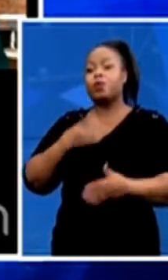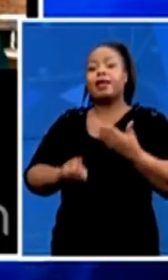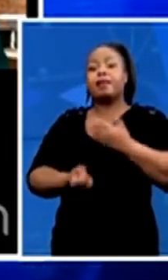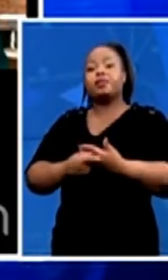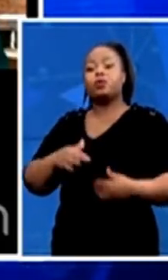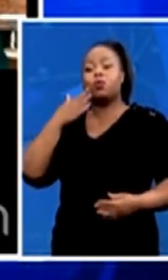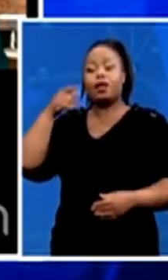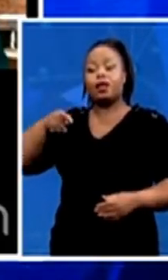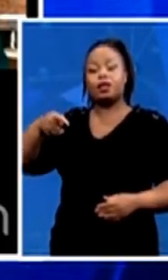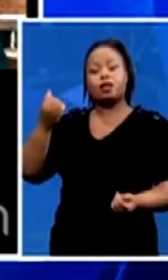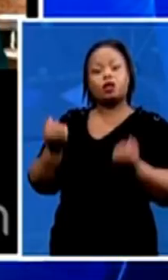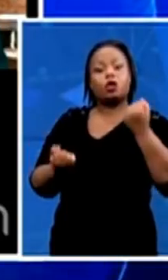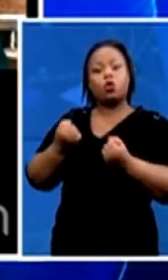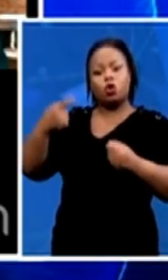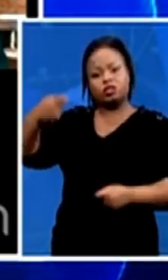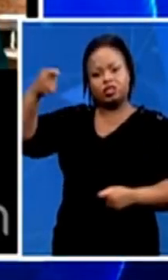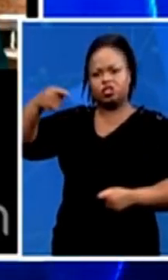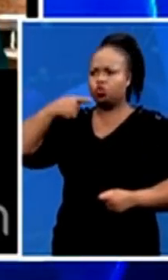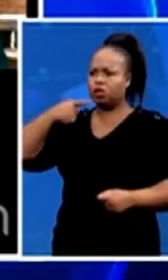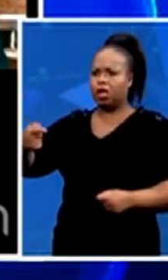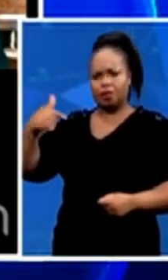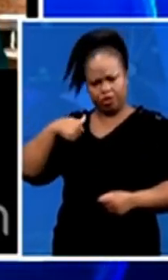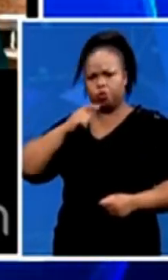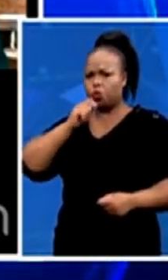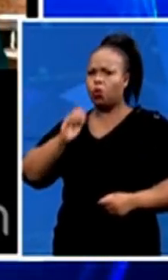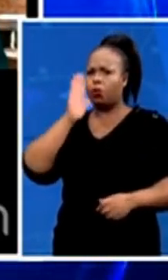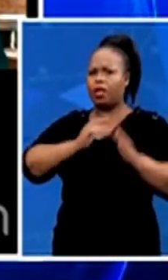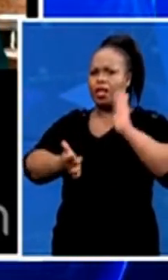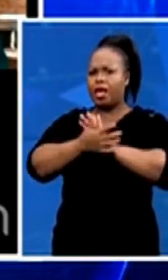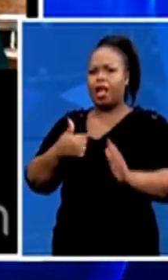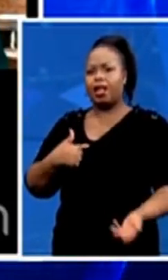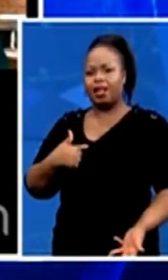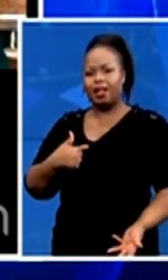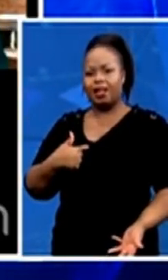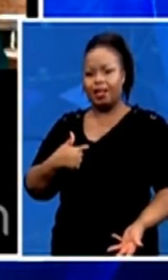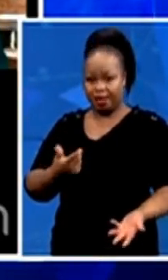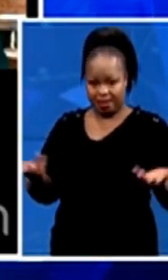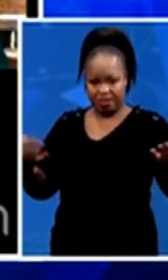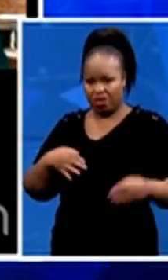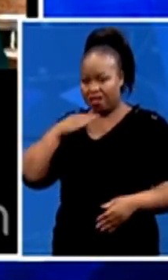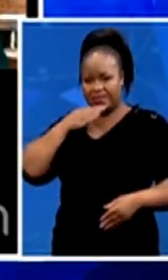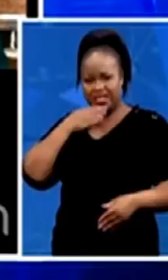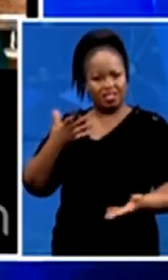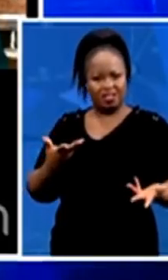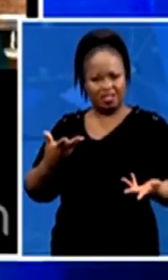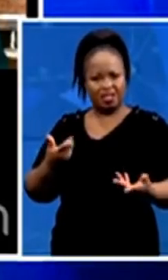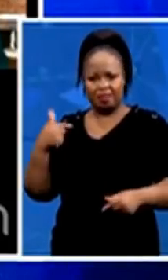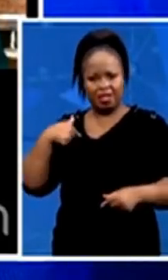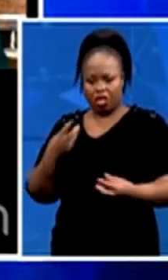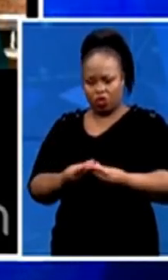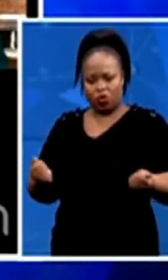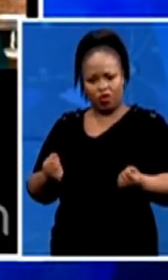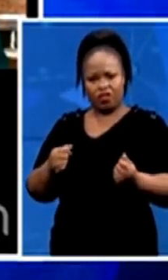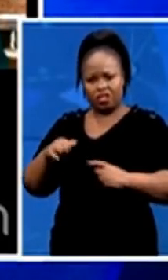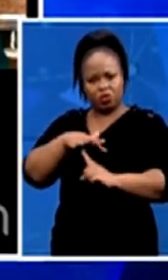me an illegal immigrant? Am I now remediless simply because I knew that